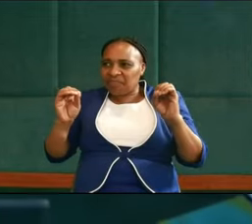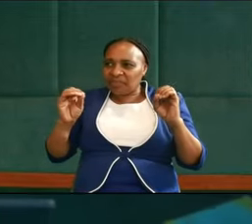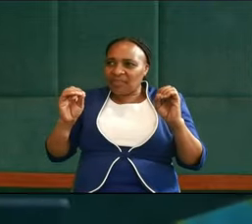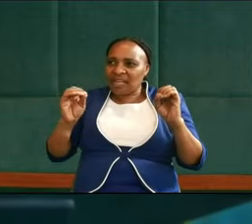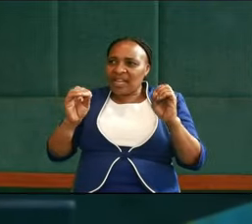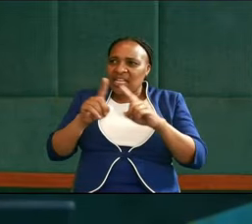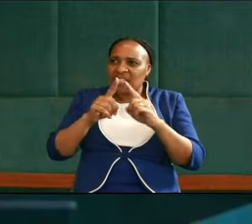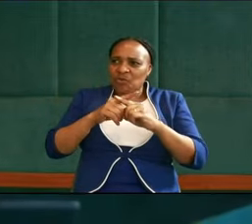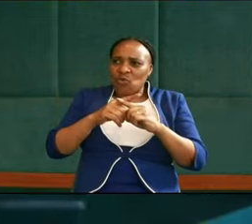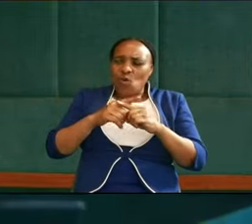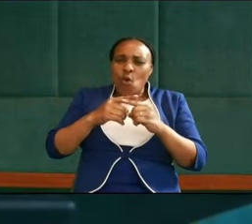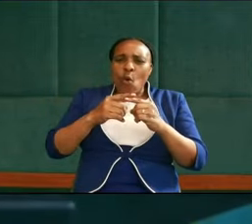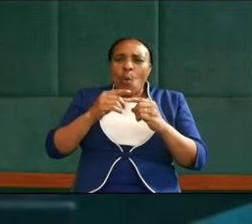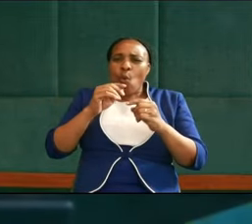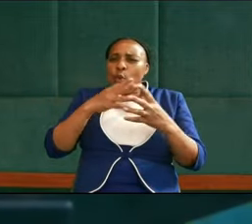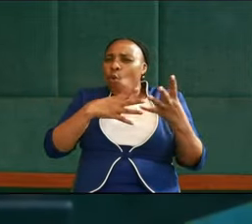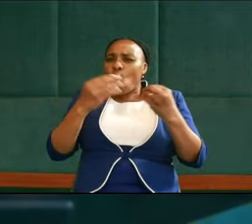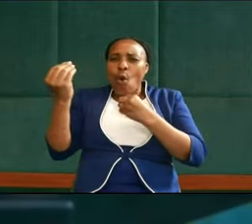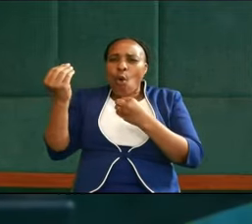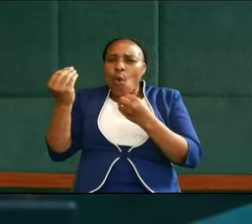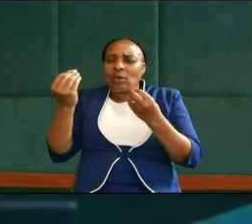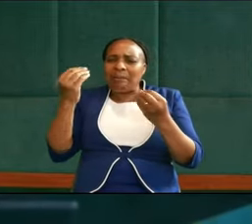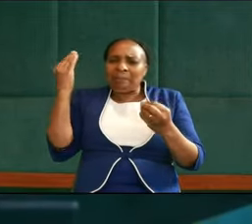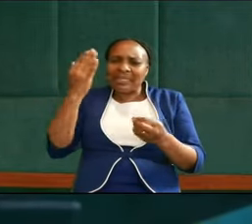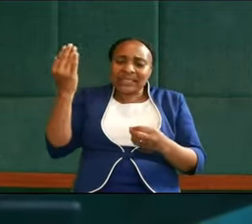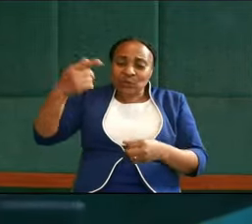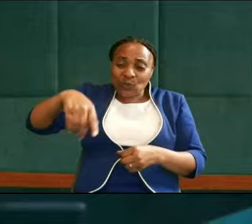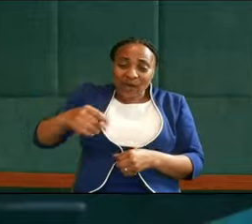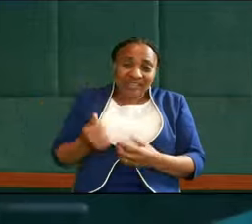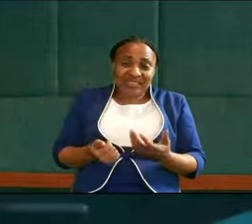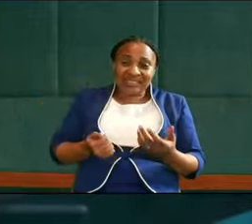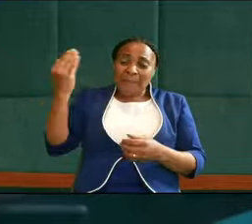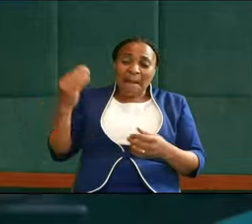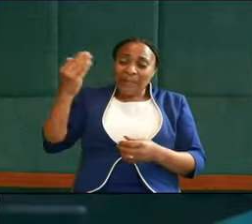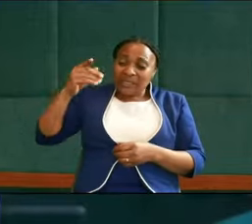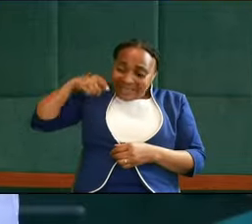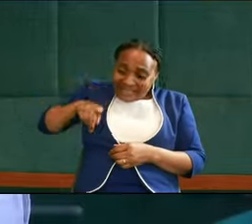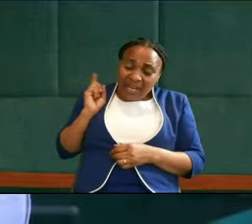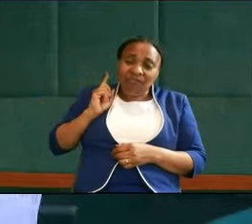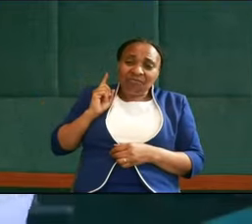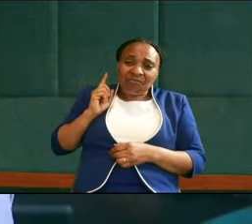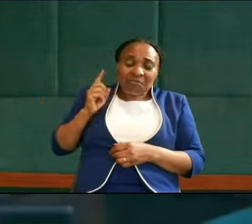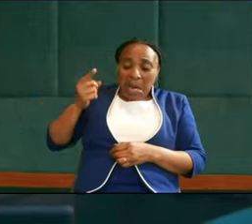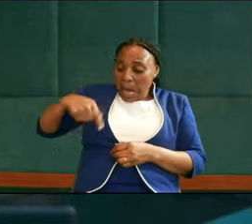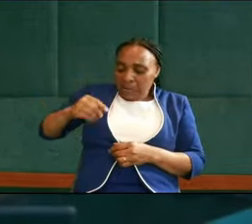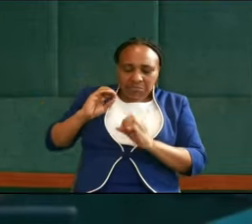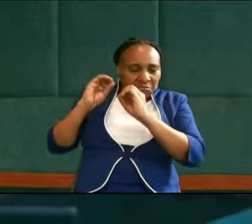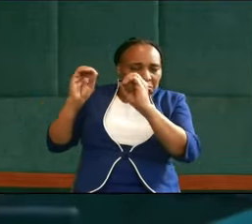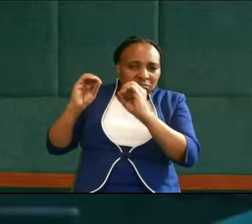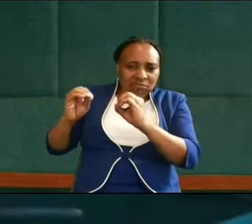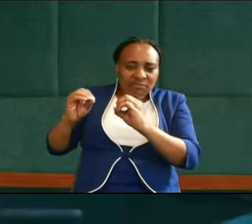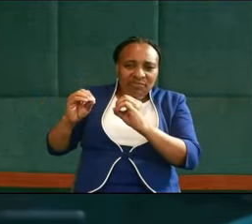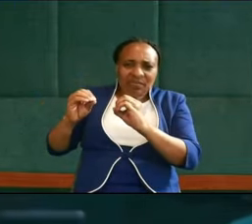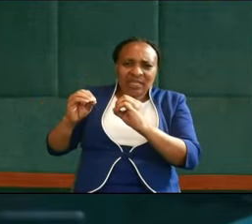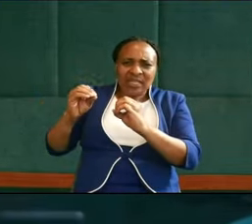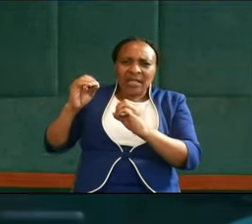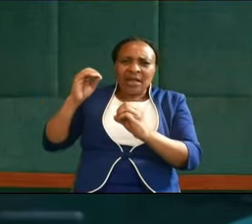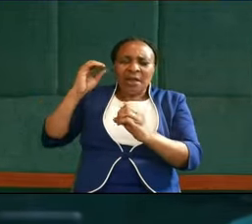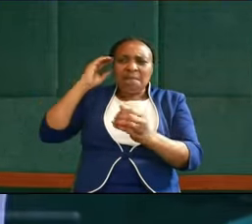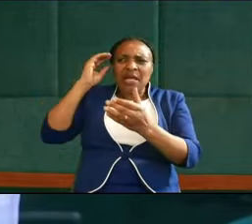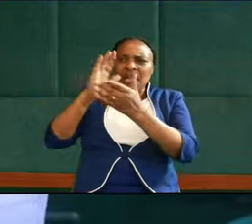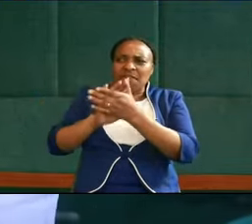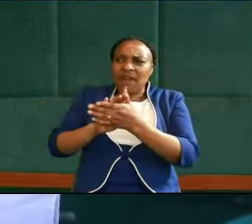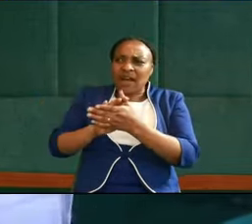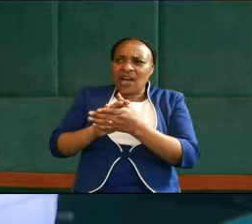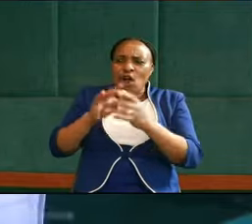me of Romans chapter 2. You who preach to others, do you preach to yourself? You who say a man should not lie, do you lie?